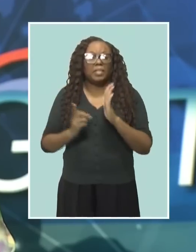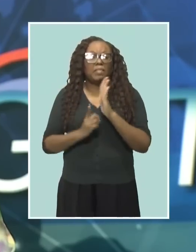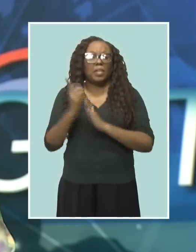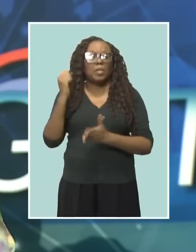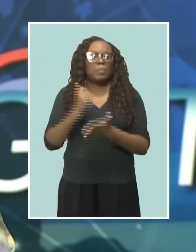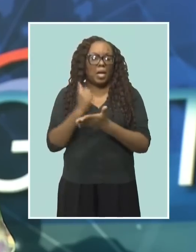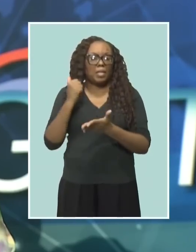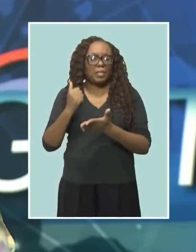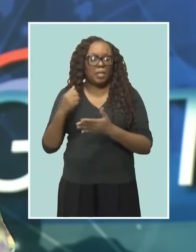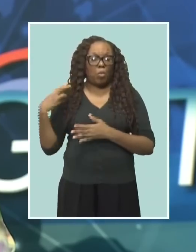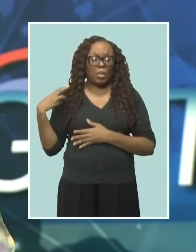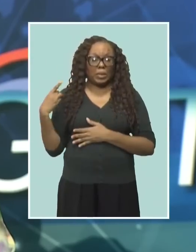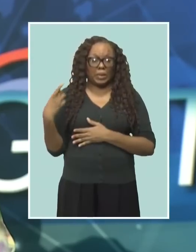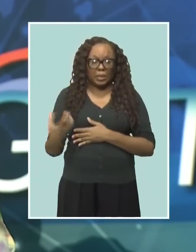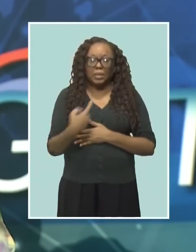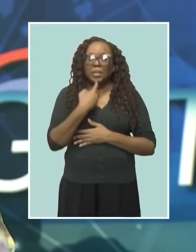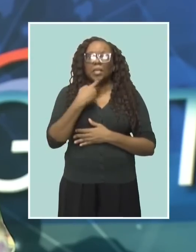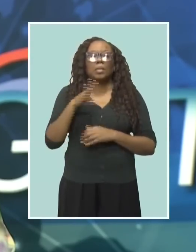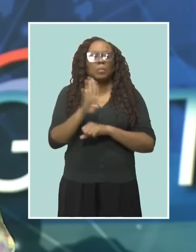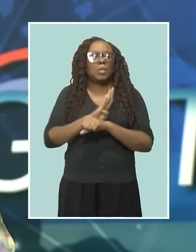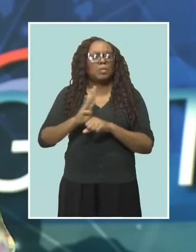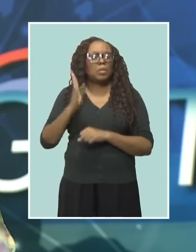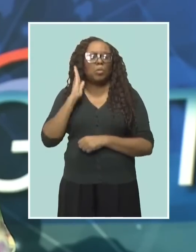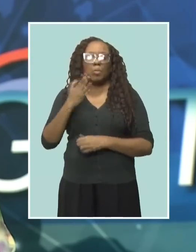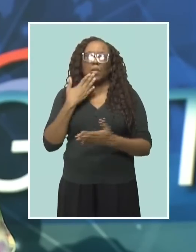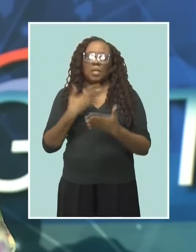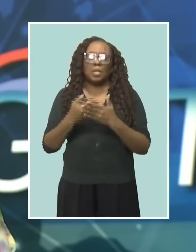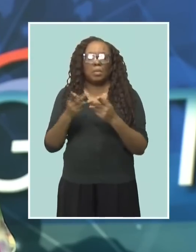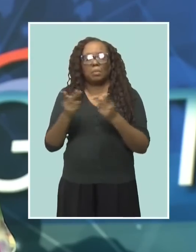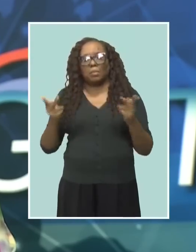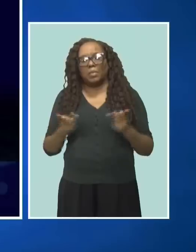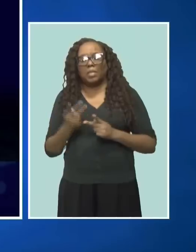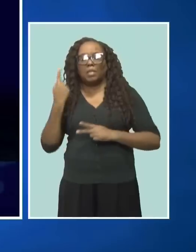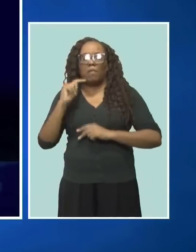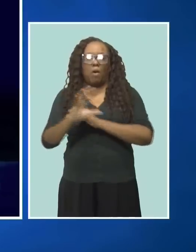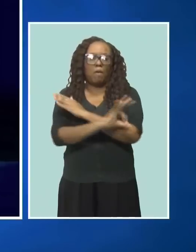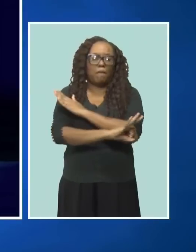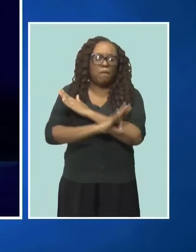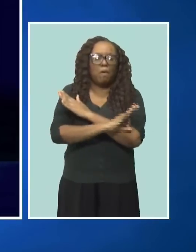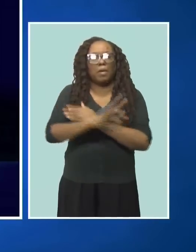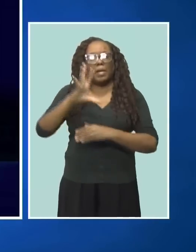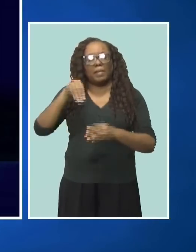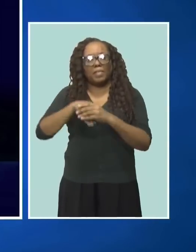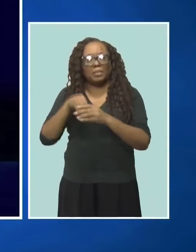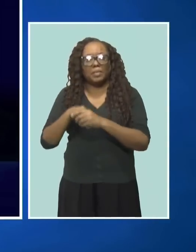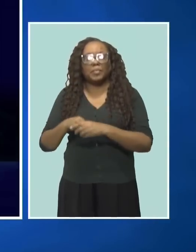make Barbados an attractive place for investments. Barbados' debt